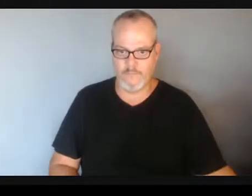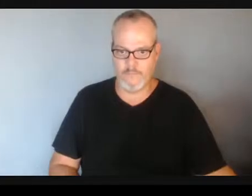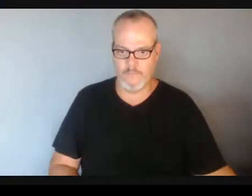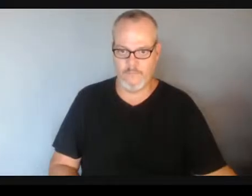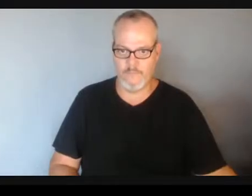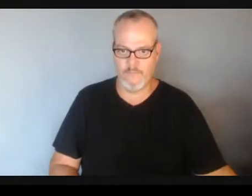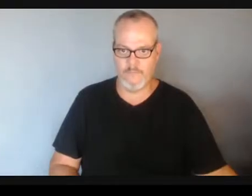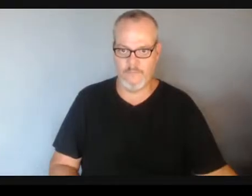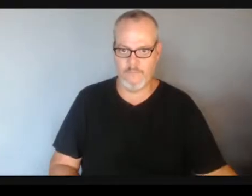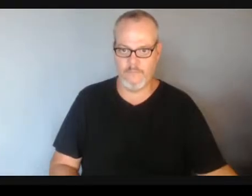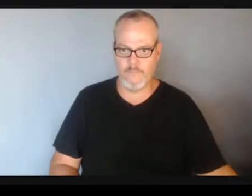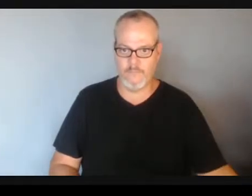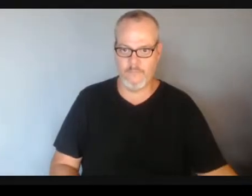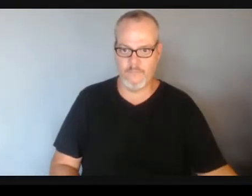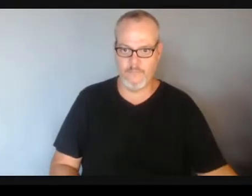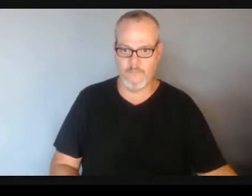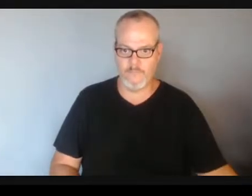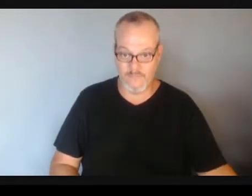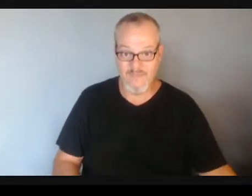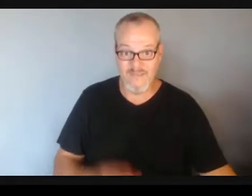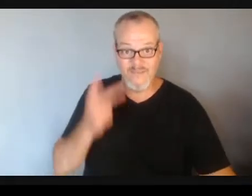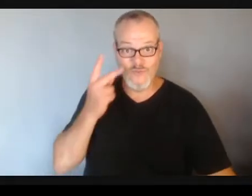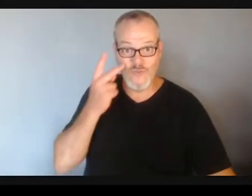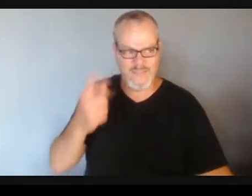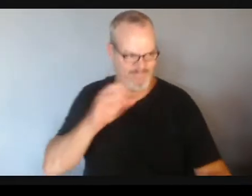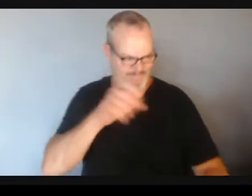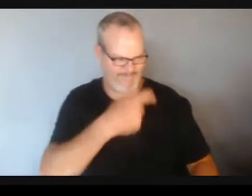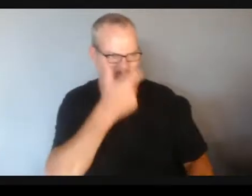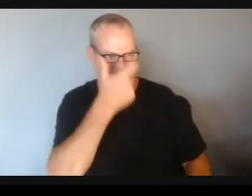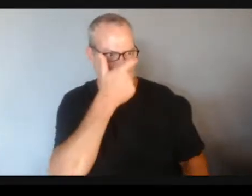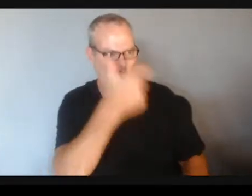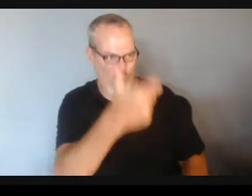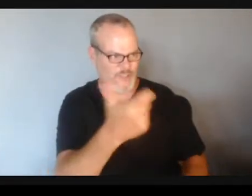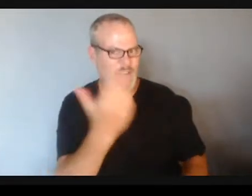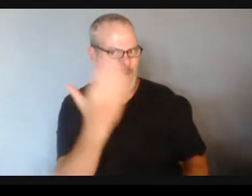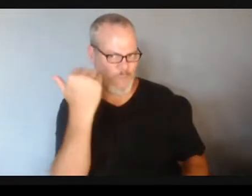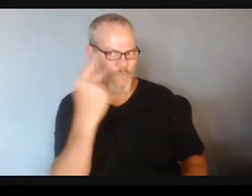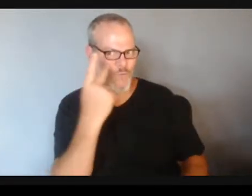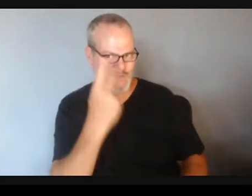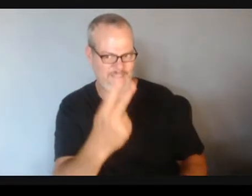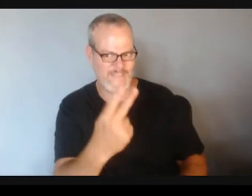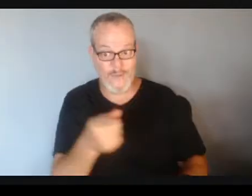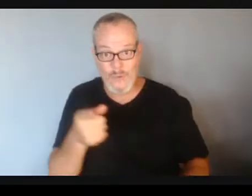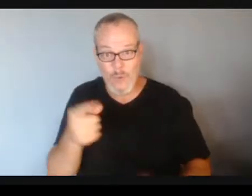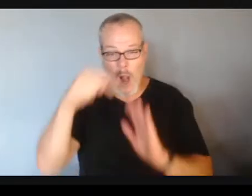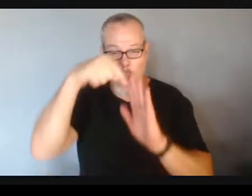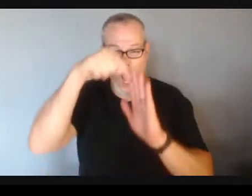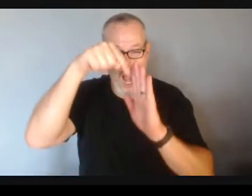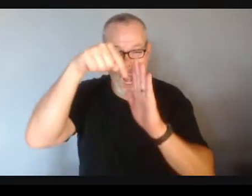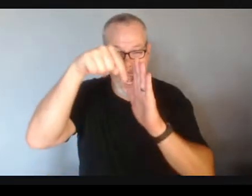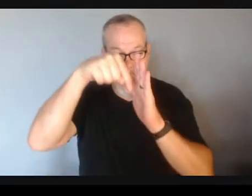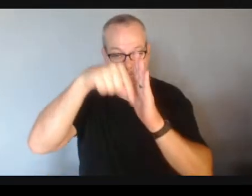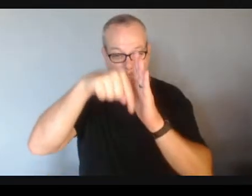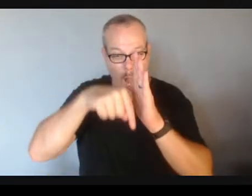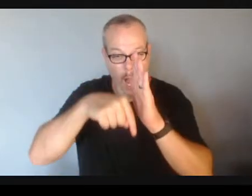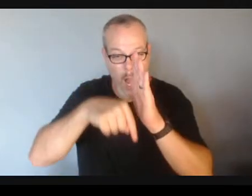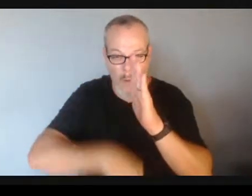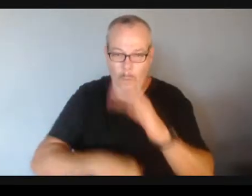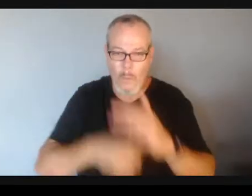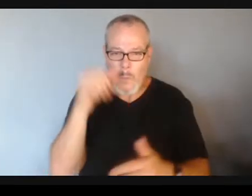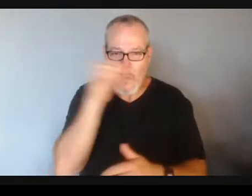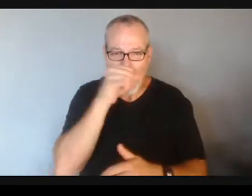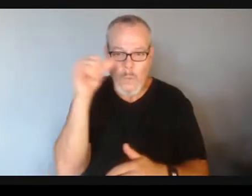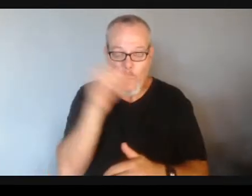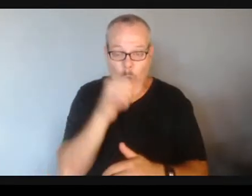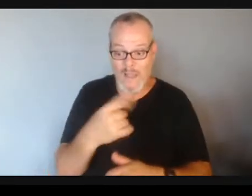You seen the big well, huh? 1,700 feet. Yeah, I watched that earlier. Yeah. It's a deep well, huh? Yeah. We were